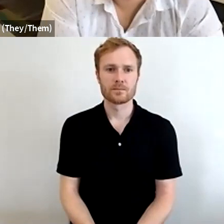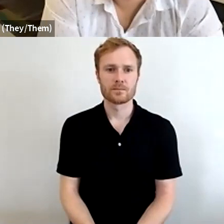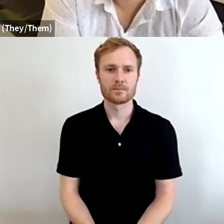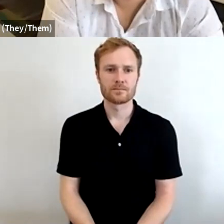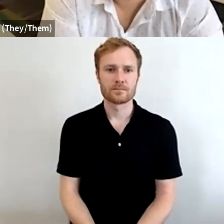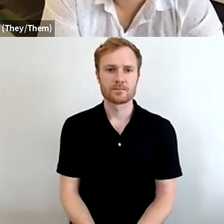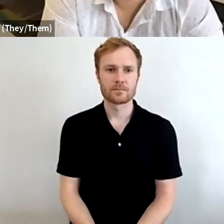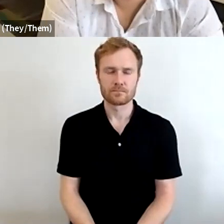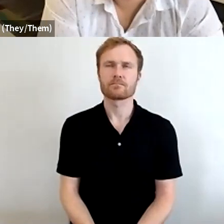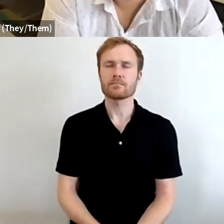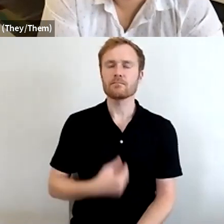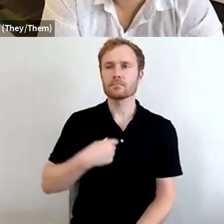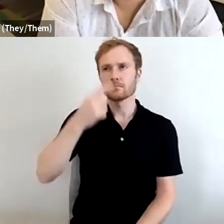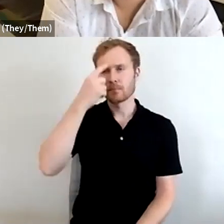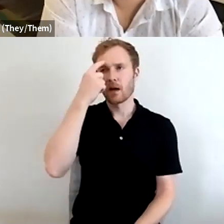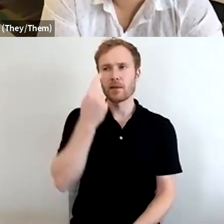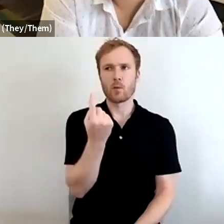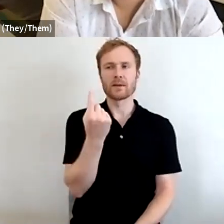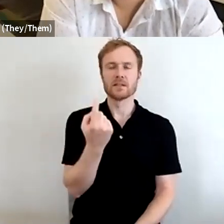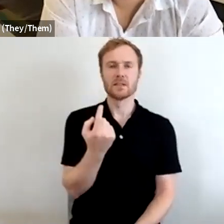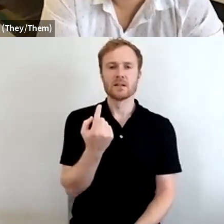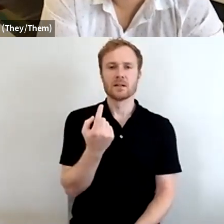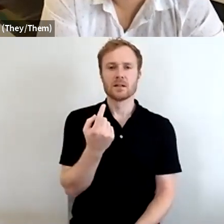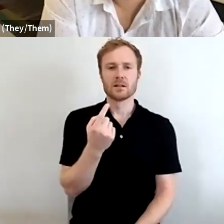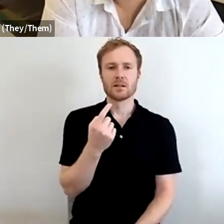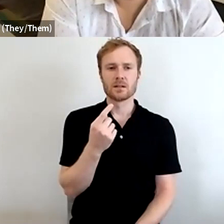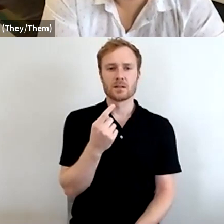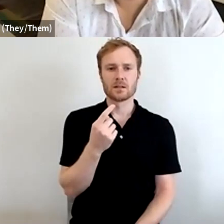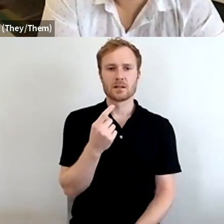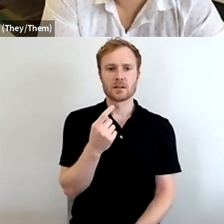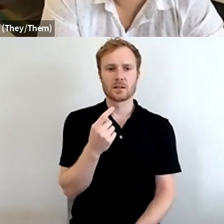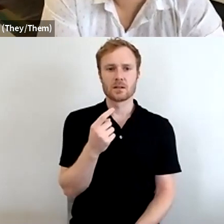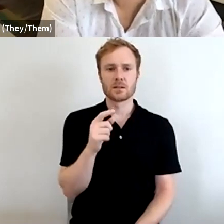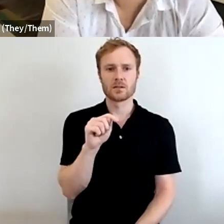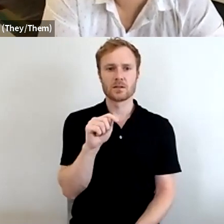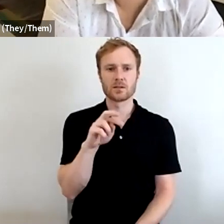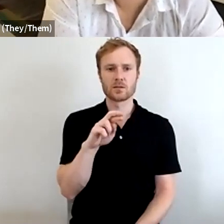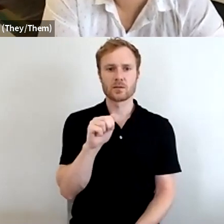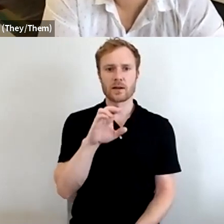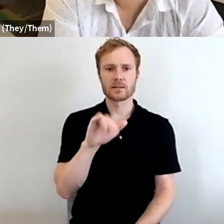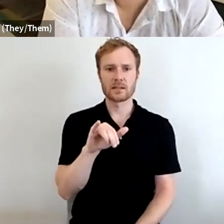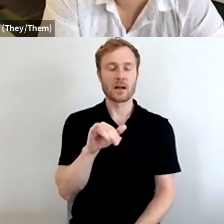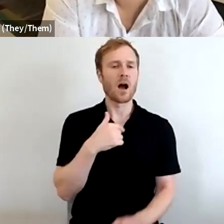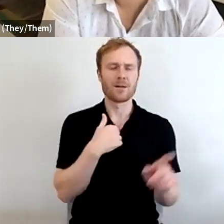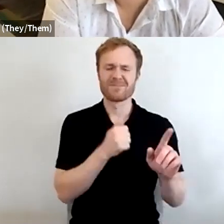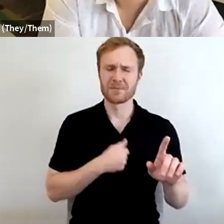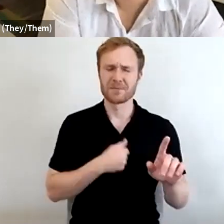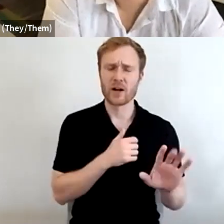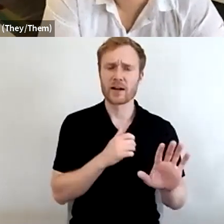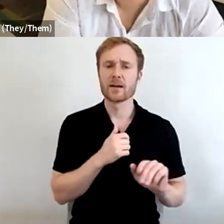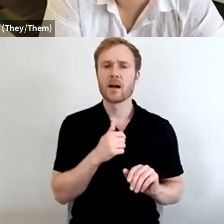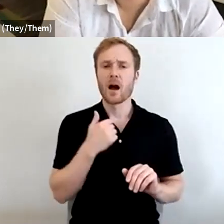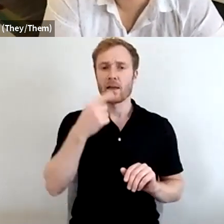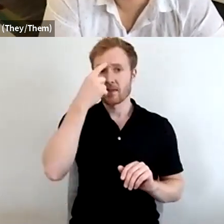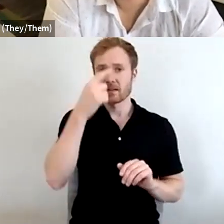Here, I'll think of one. Does anyone want to explain? I think it's important to have conversations. I'm sorry. I think it's really important to